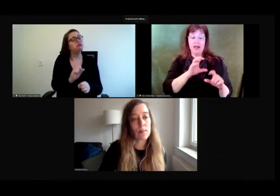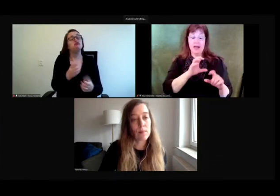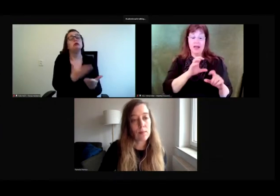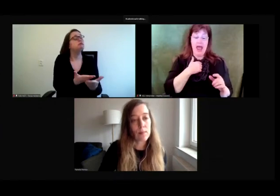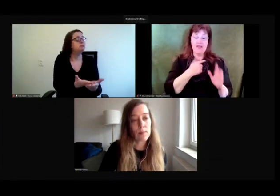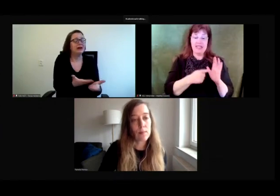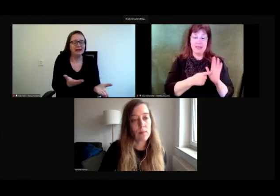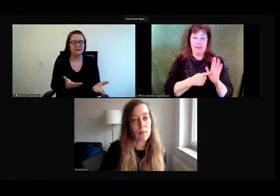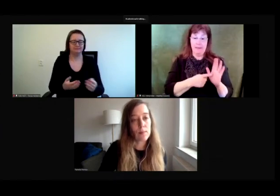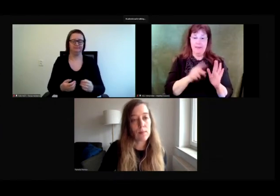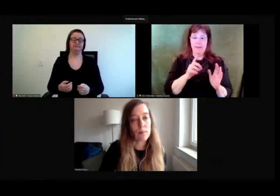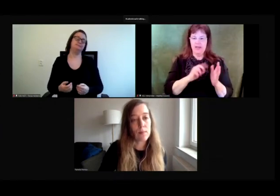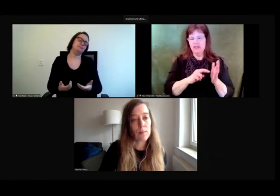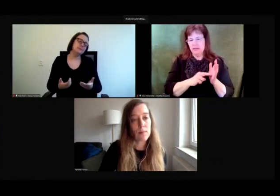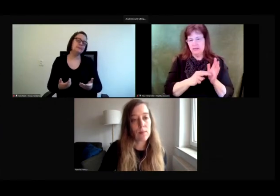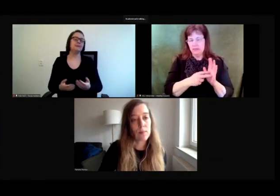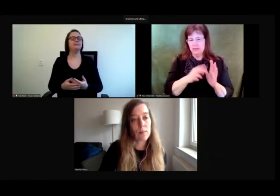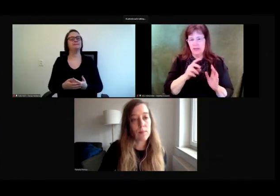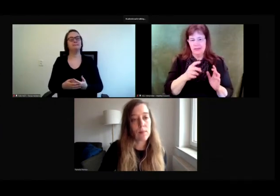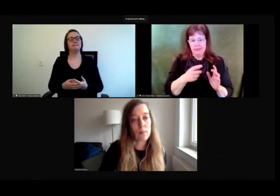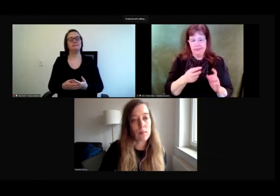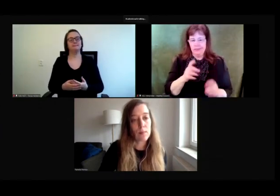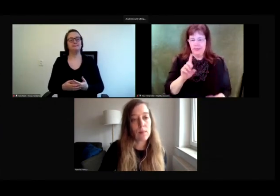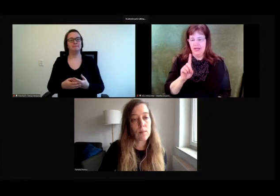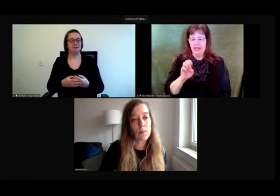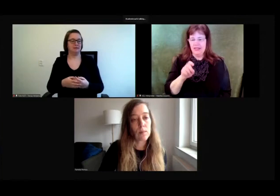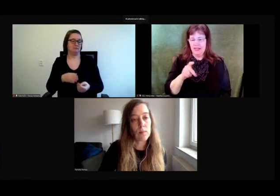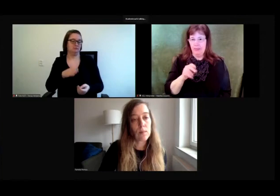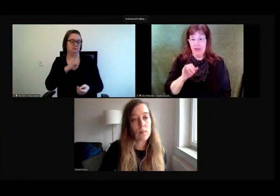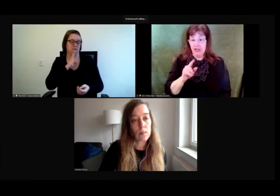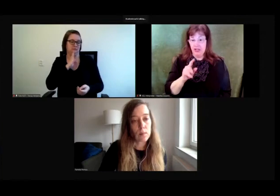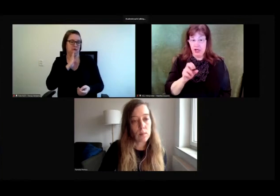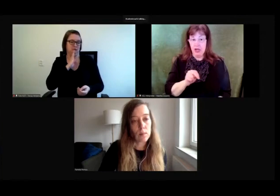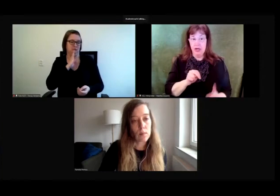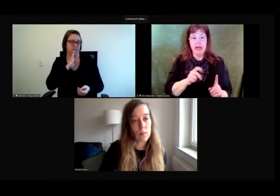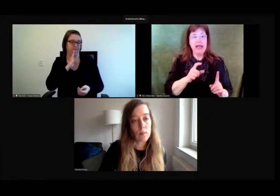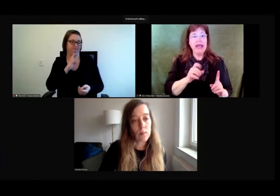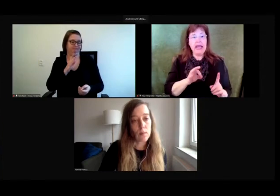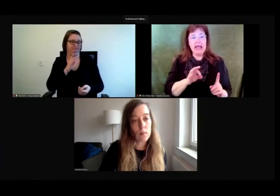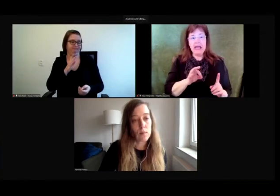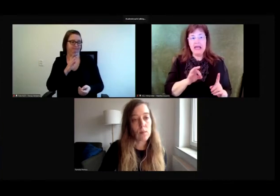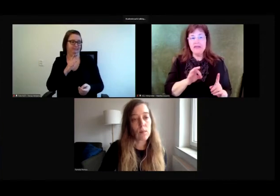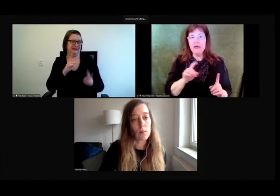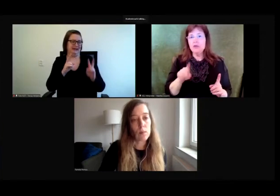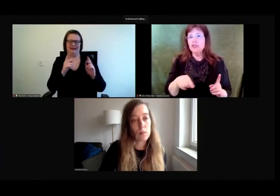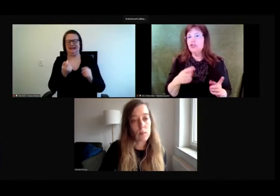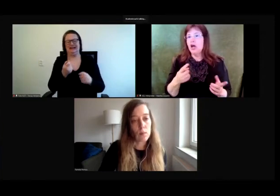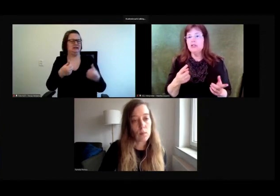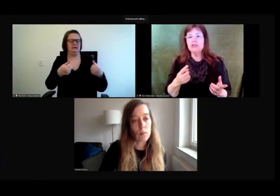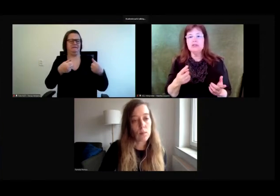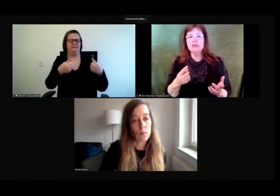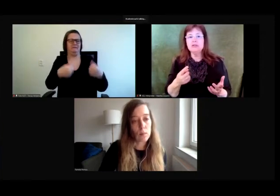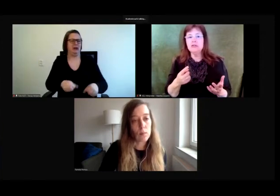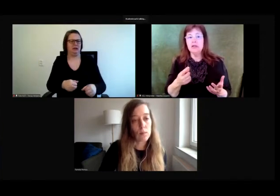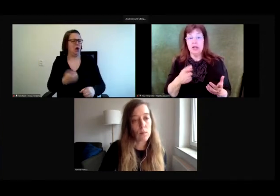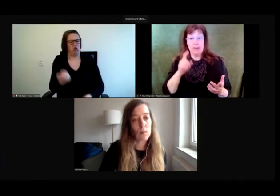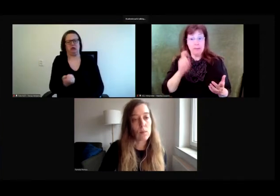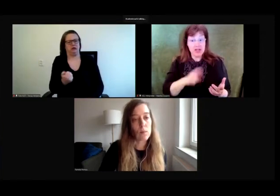is that if it would be if it would be something obligatory that has to be always